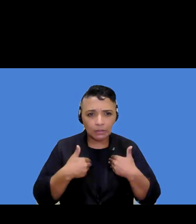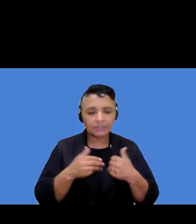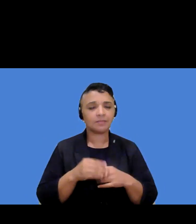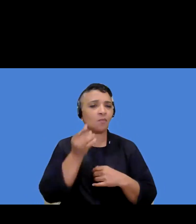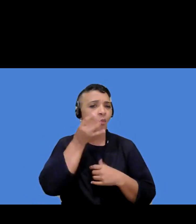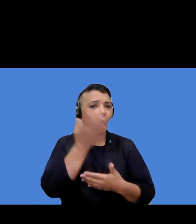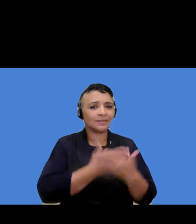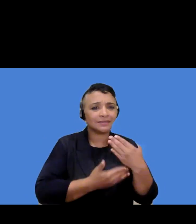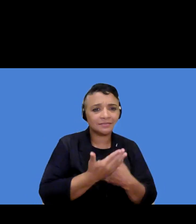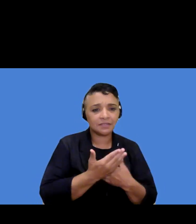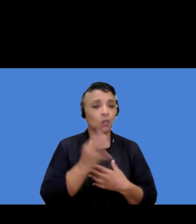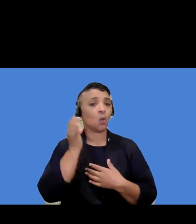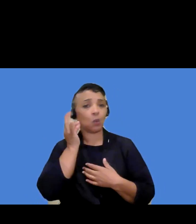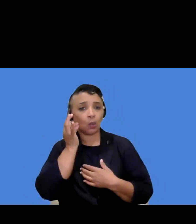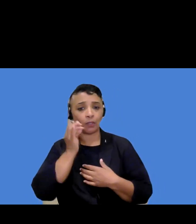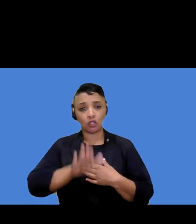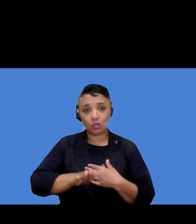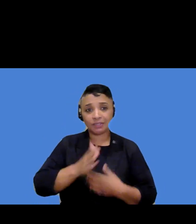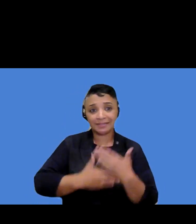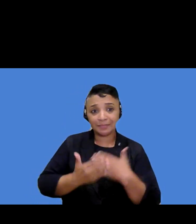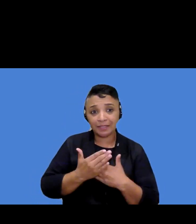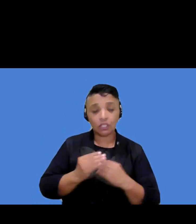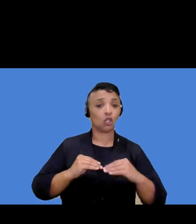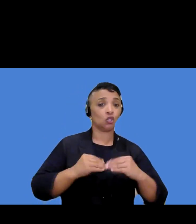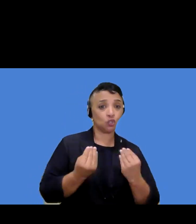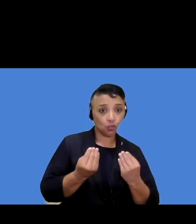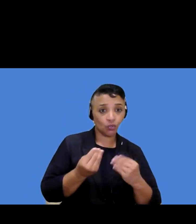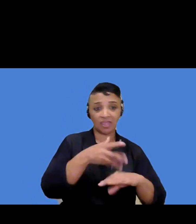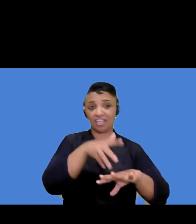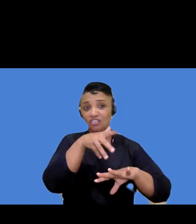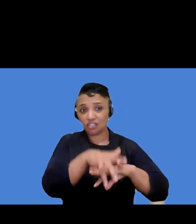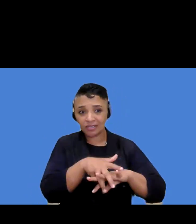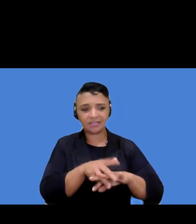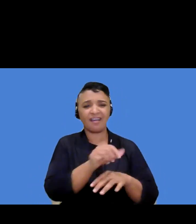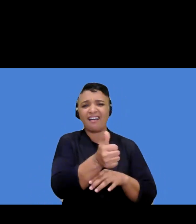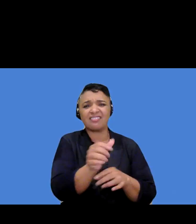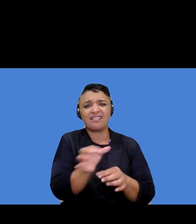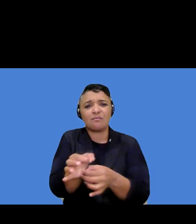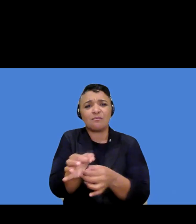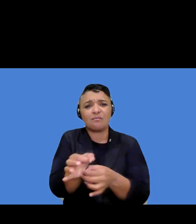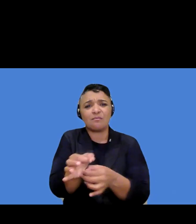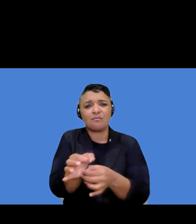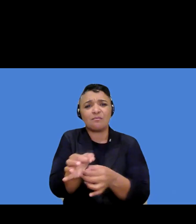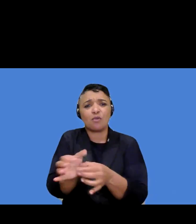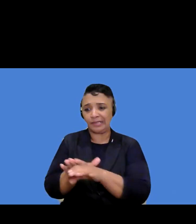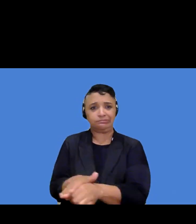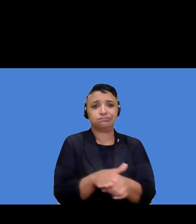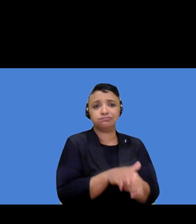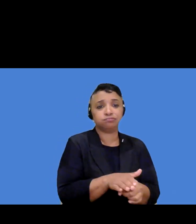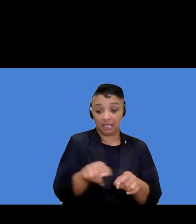and girls with disabilities, young people, indigenous and other minority groups, which voices and